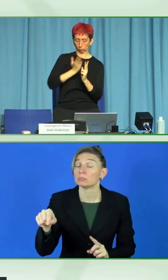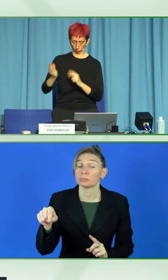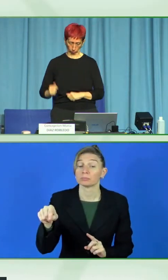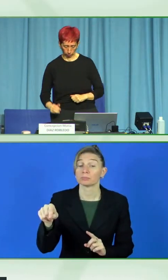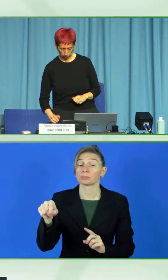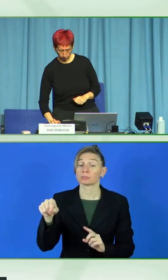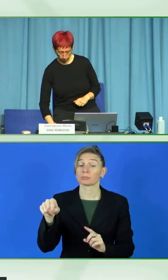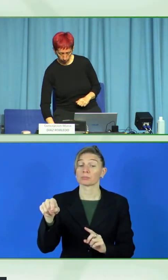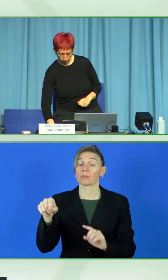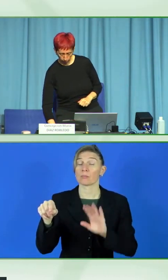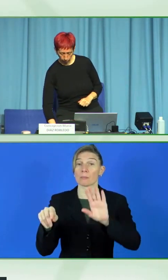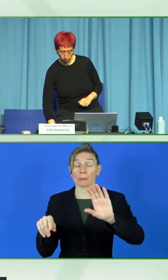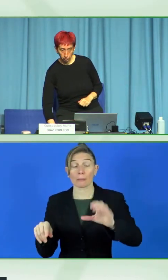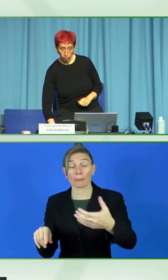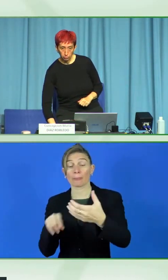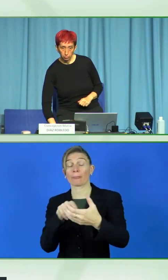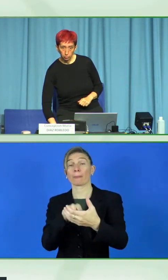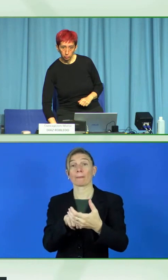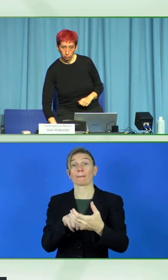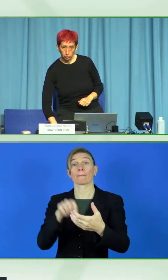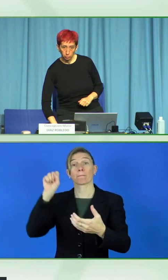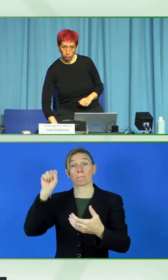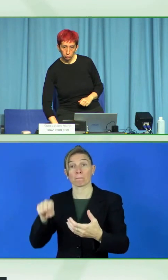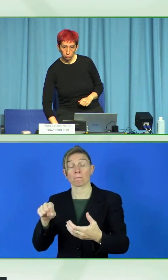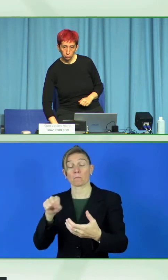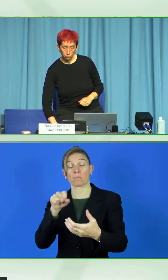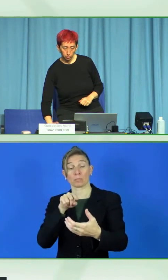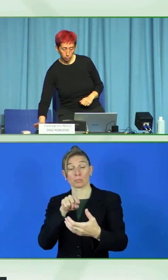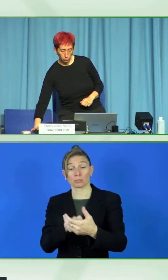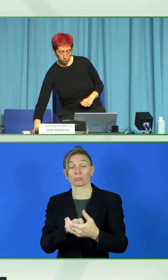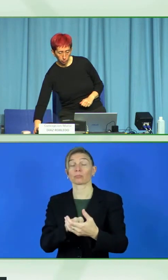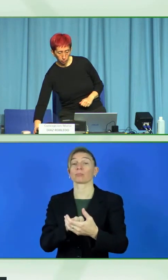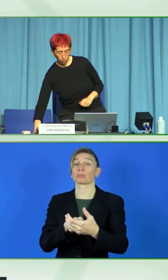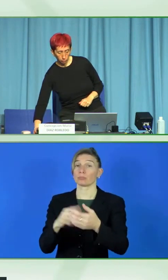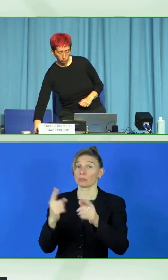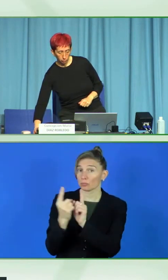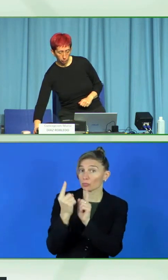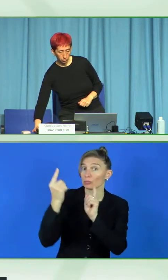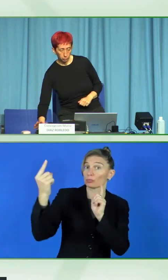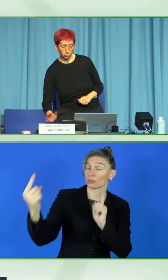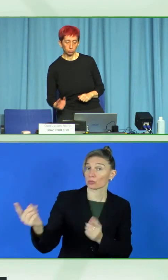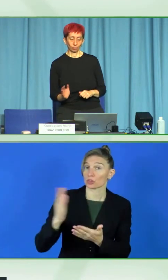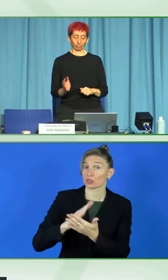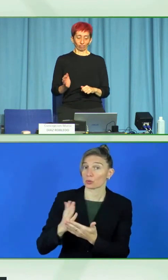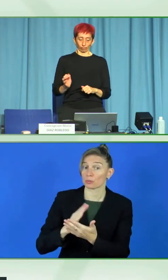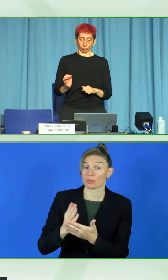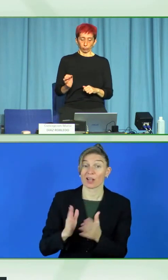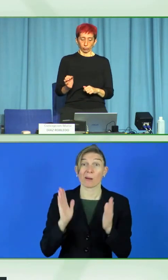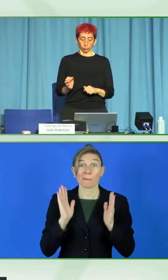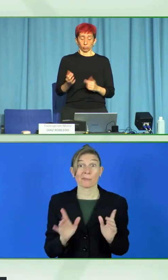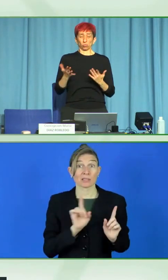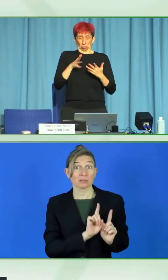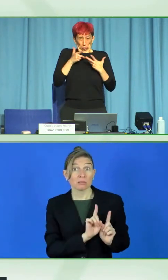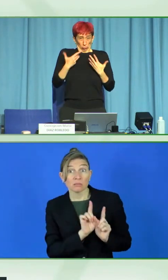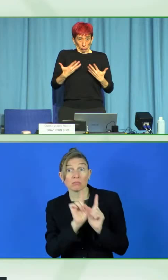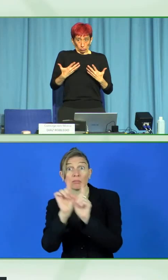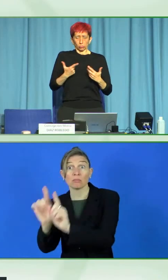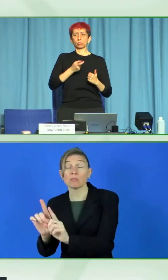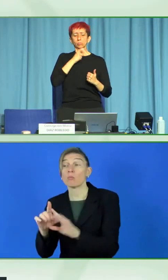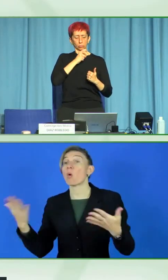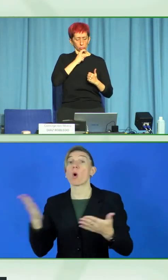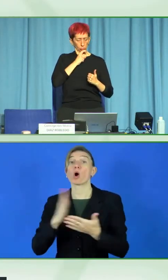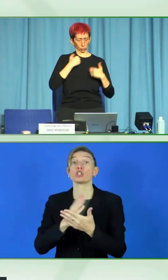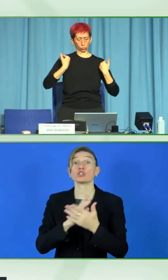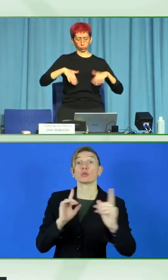the VRI modality, so we don't have to go alone with a physical interpreter, but we can use as visual in order to